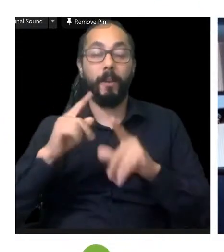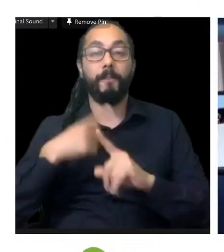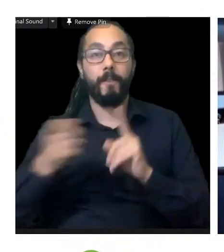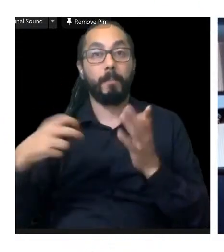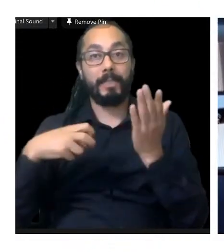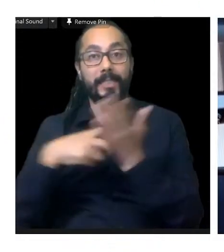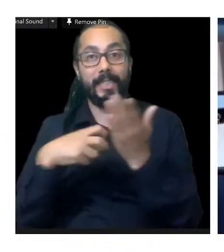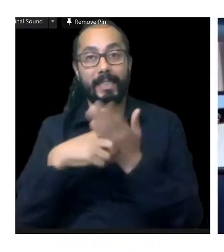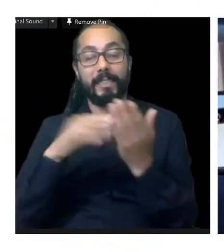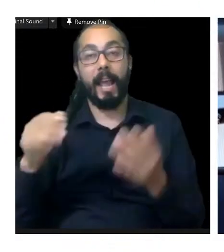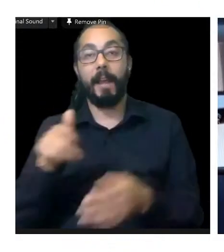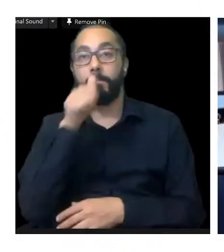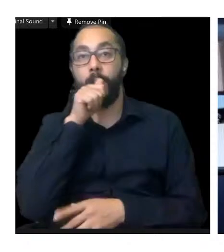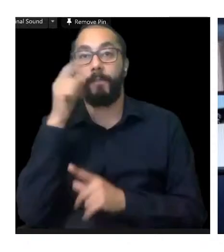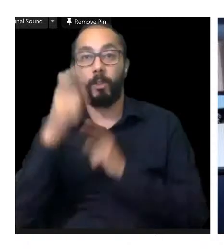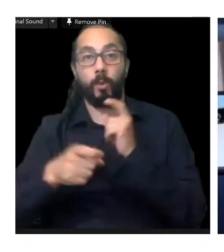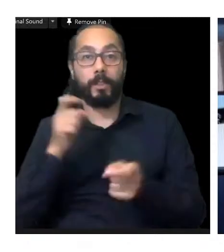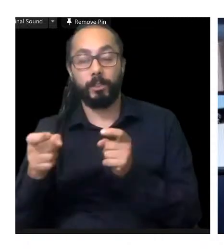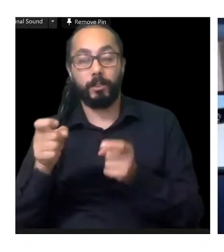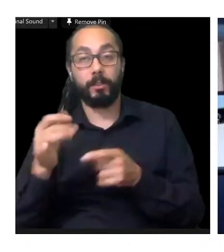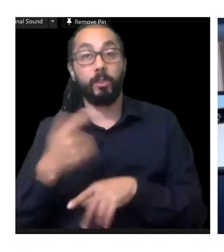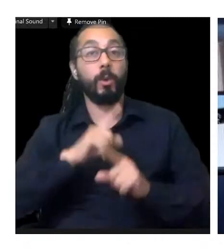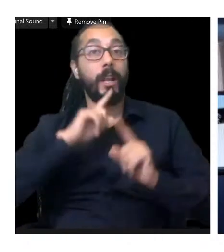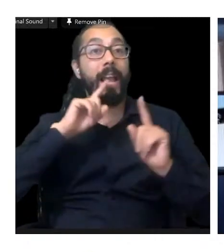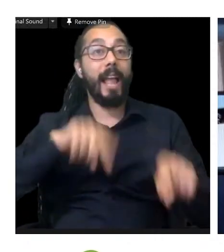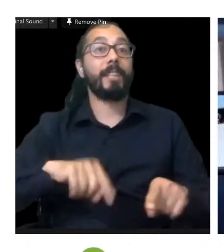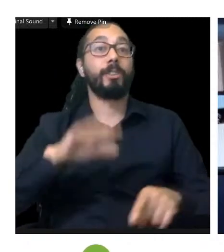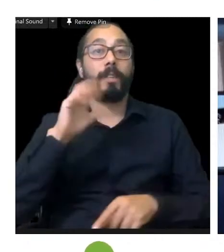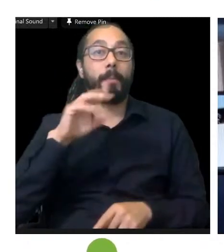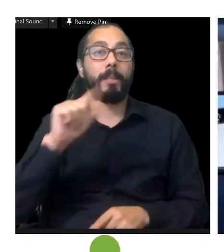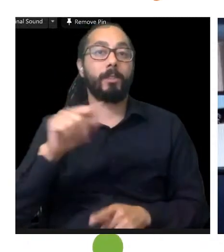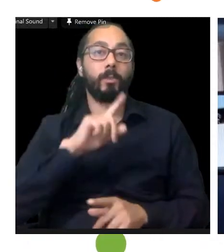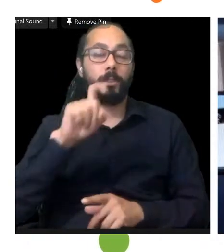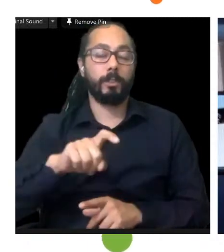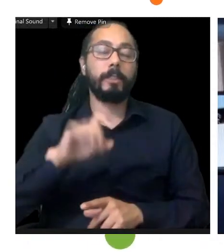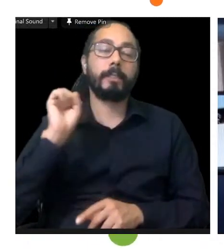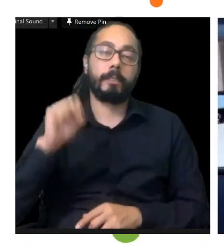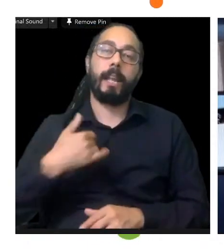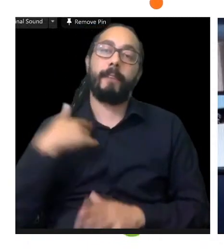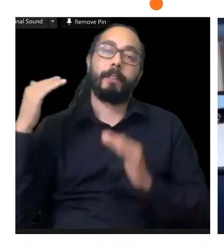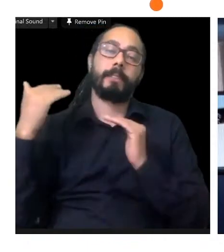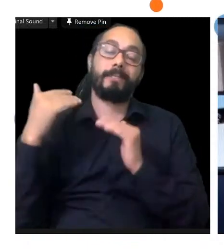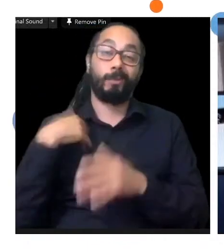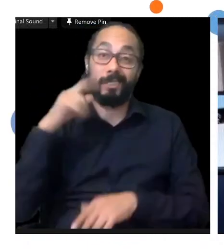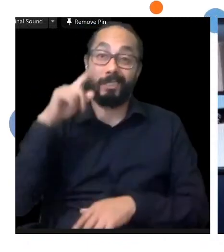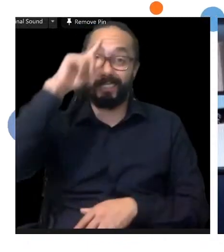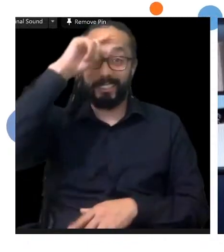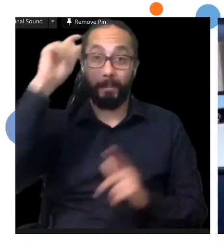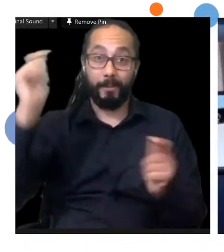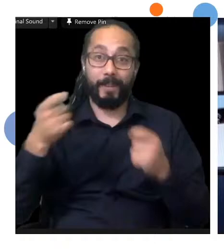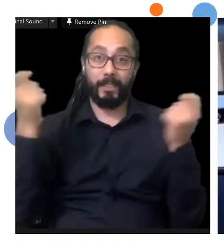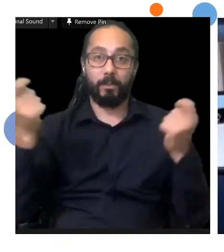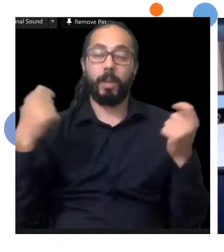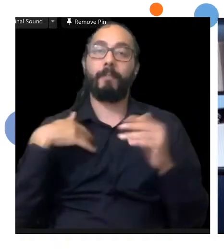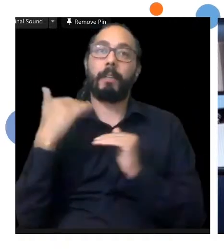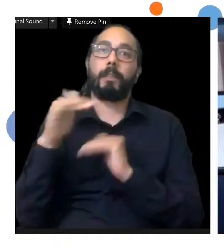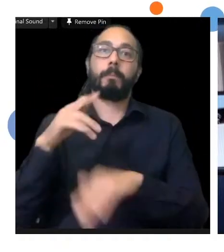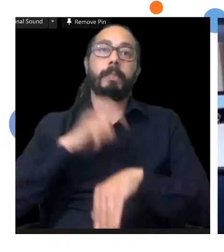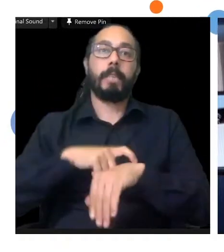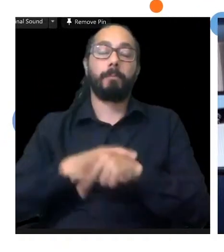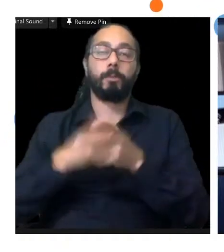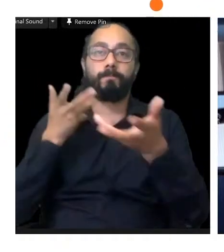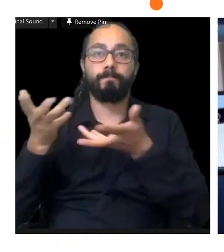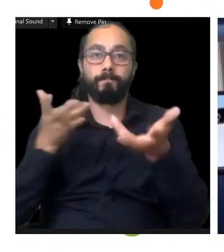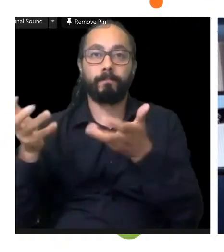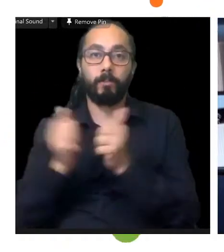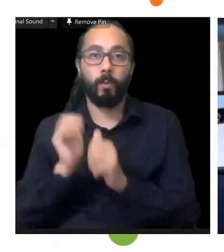yes, to answer Camilla's question, as a summer festival, we do have a limited amount of time to engage with our patrons over the summer. So it was important to